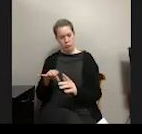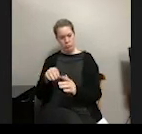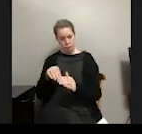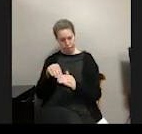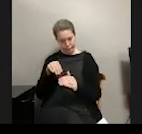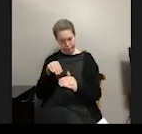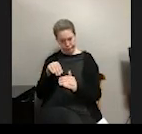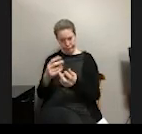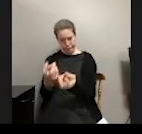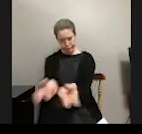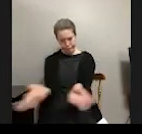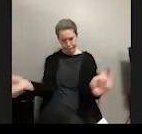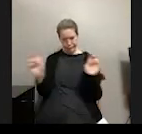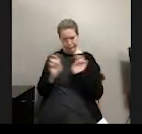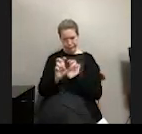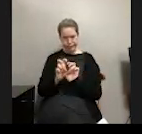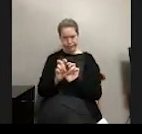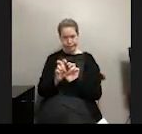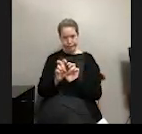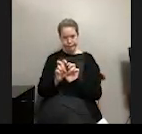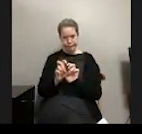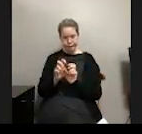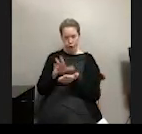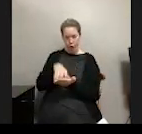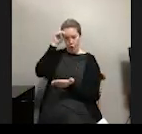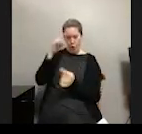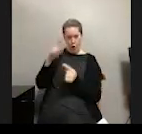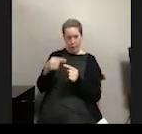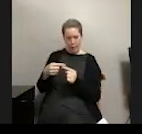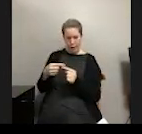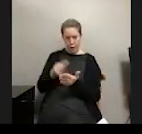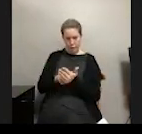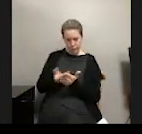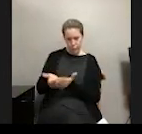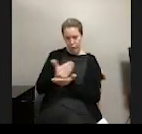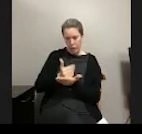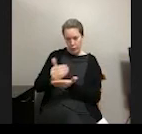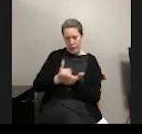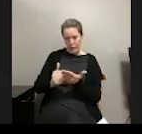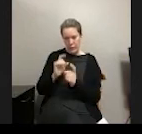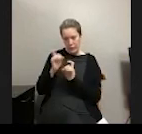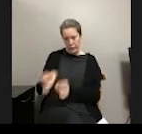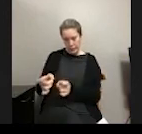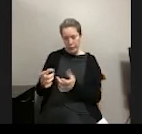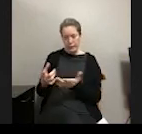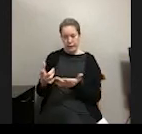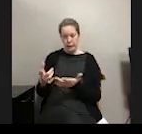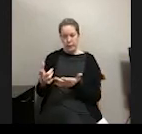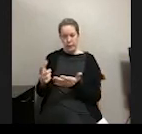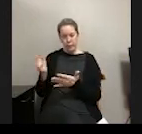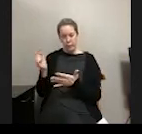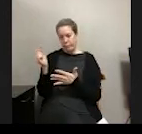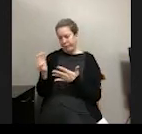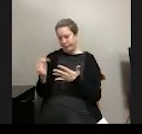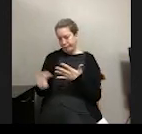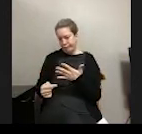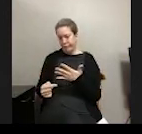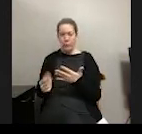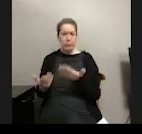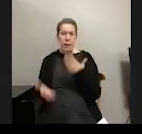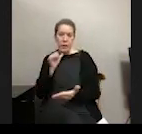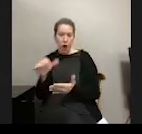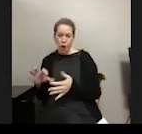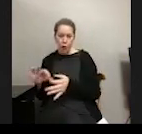sit around the table, learn about fundraising, learn about marketing and promotion, and all the things that aren't necessarily art related. Last year it